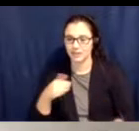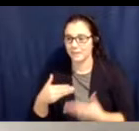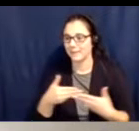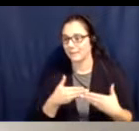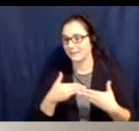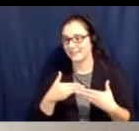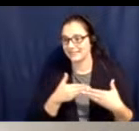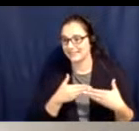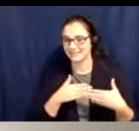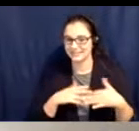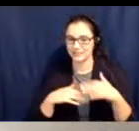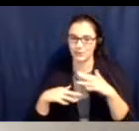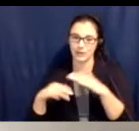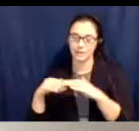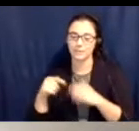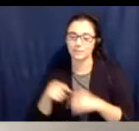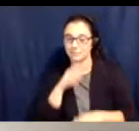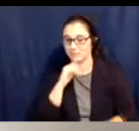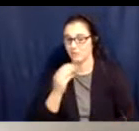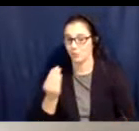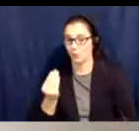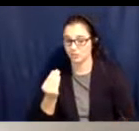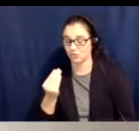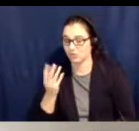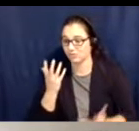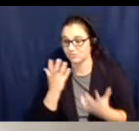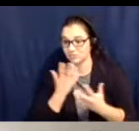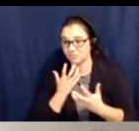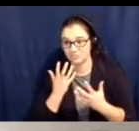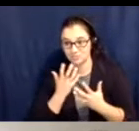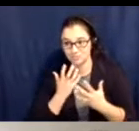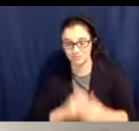then we work up. This is a 14-year-old, which is amazing. Yeah.